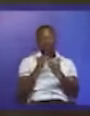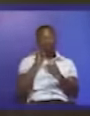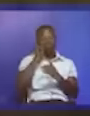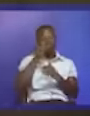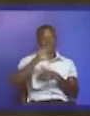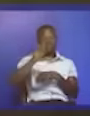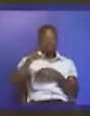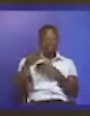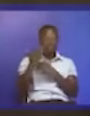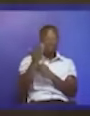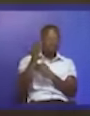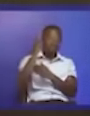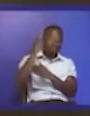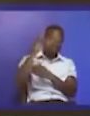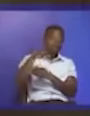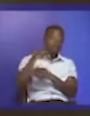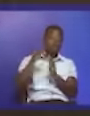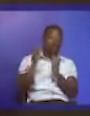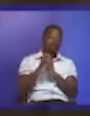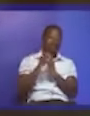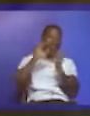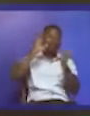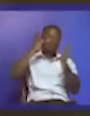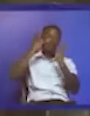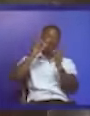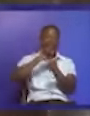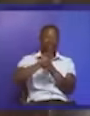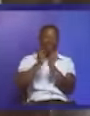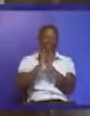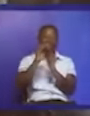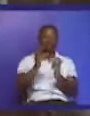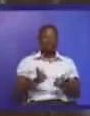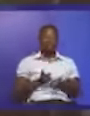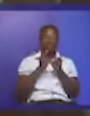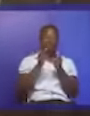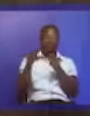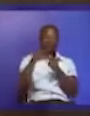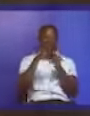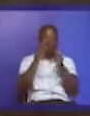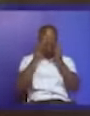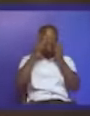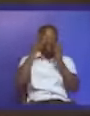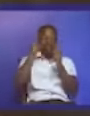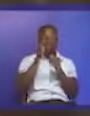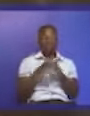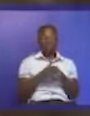night session, the climates that would have shifted in your life will surprise you.